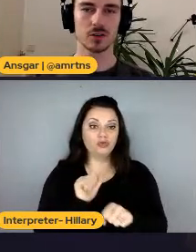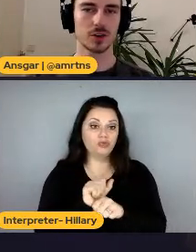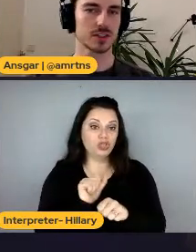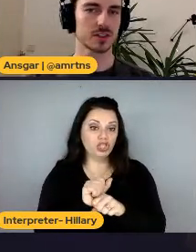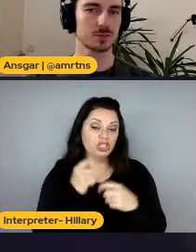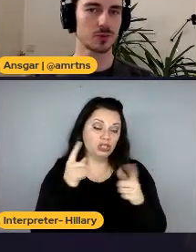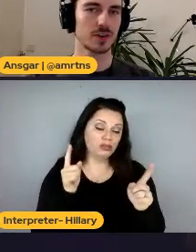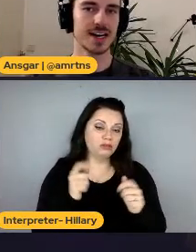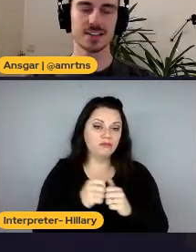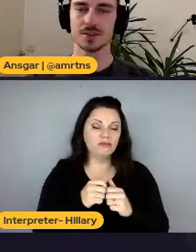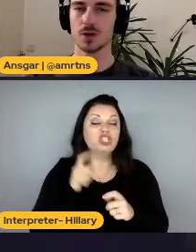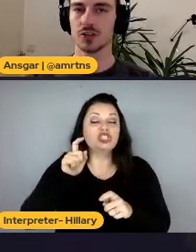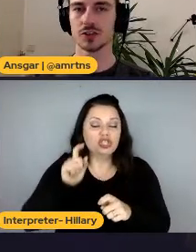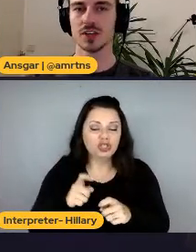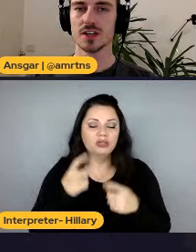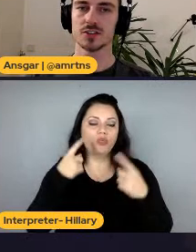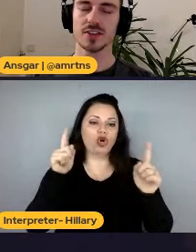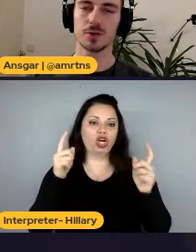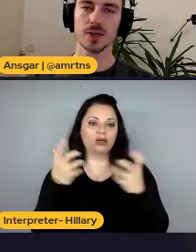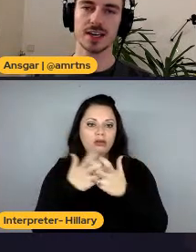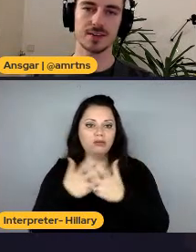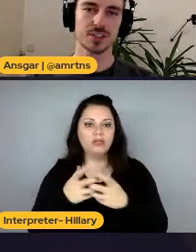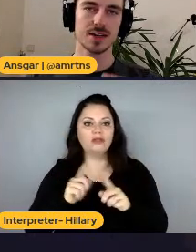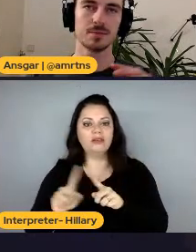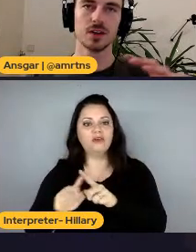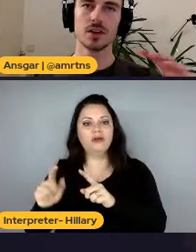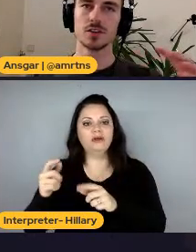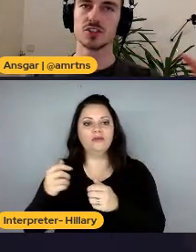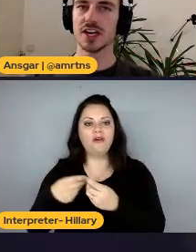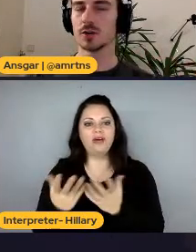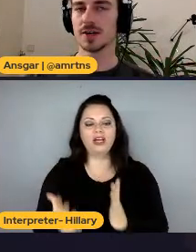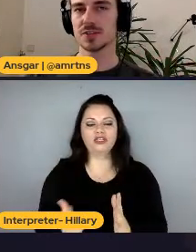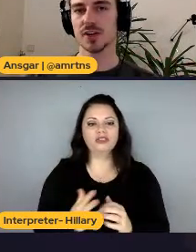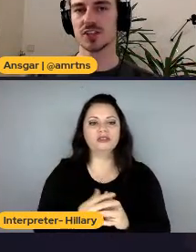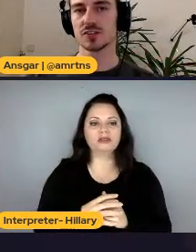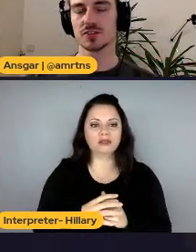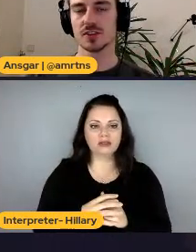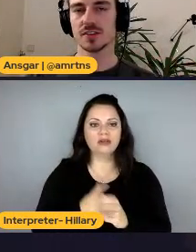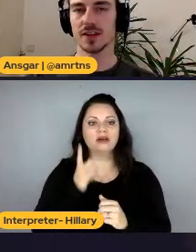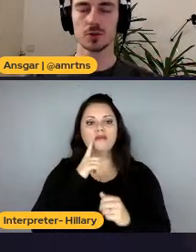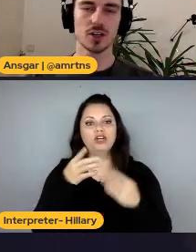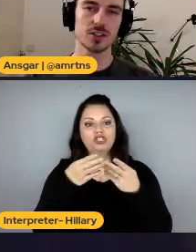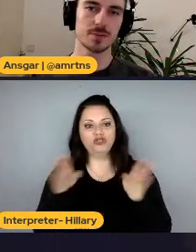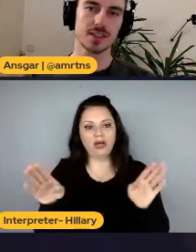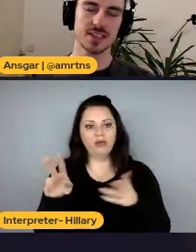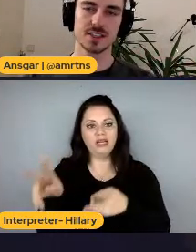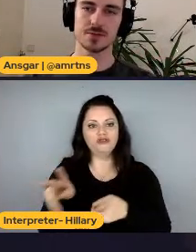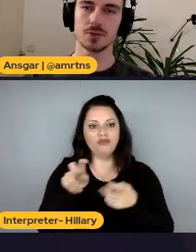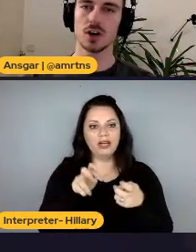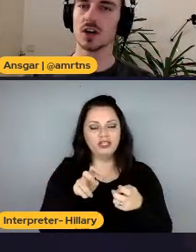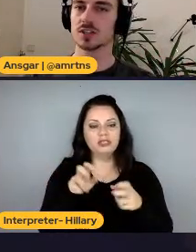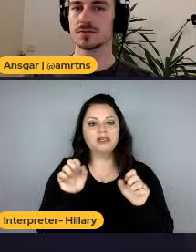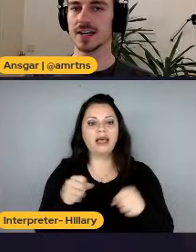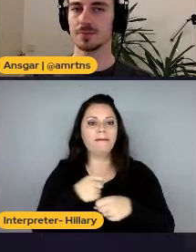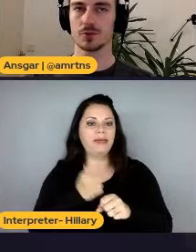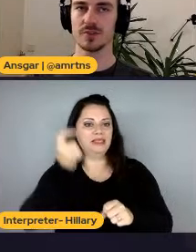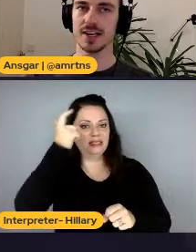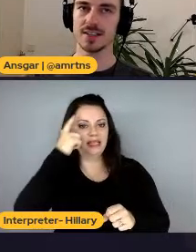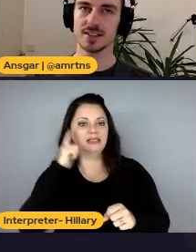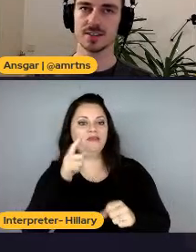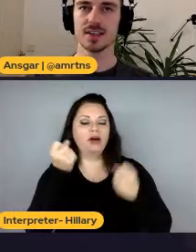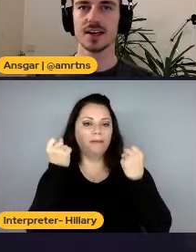work across providers and modules, so that we can have some general abstractions that would also make sense for lots of